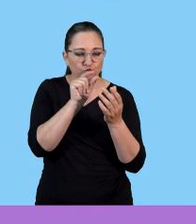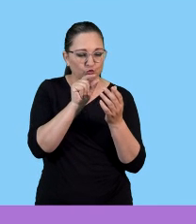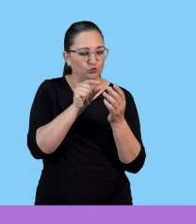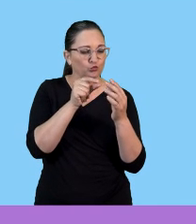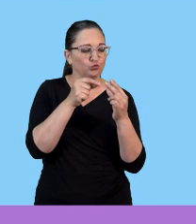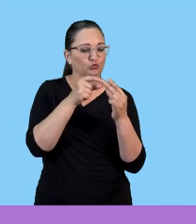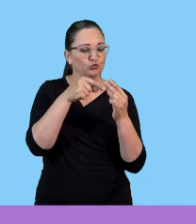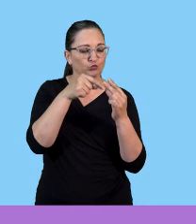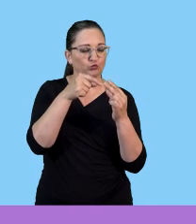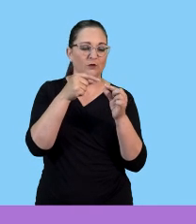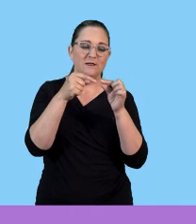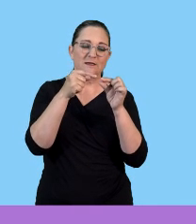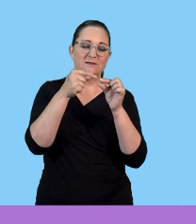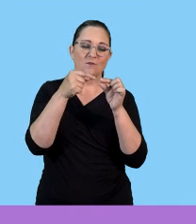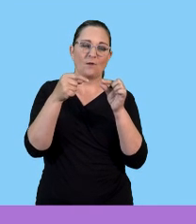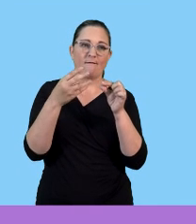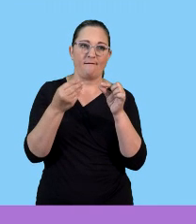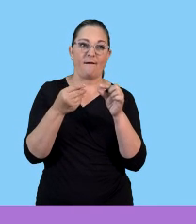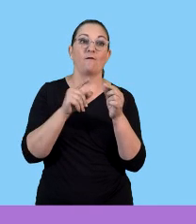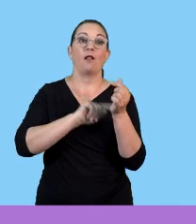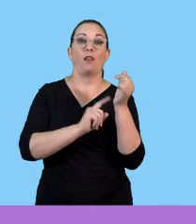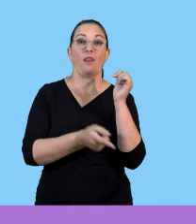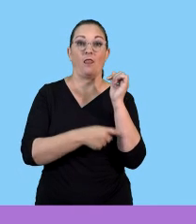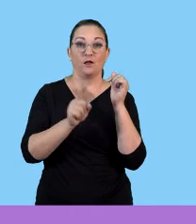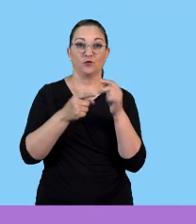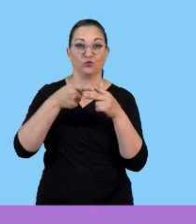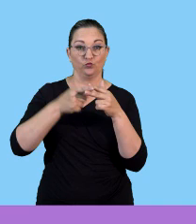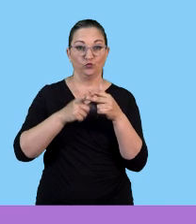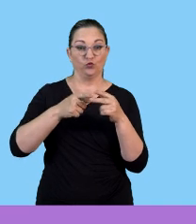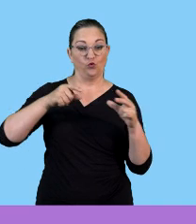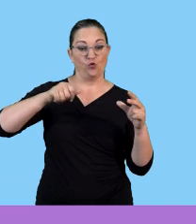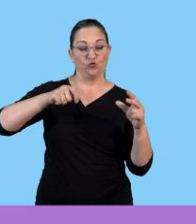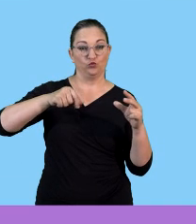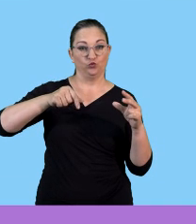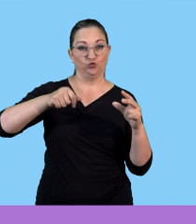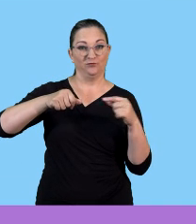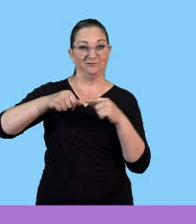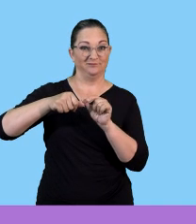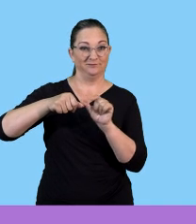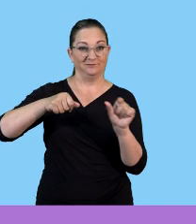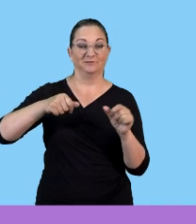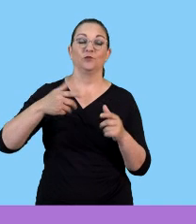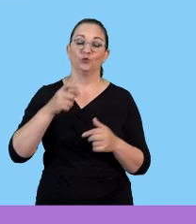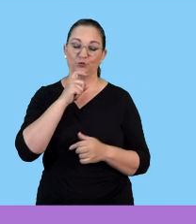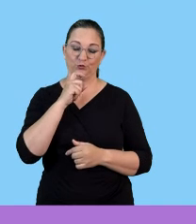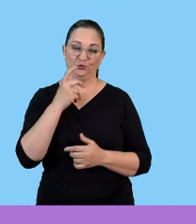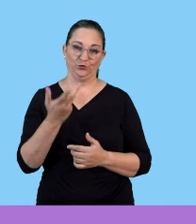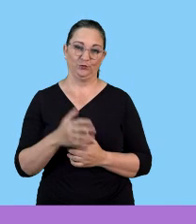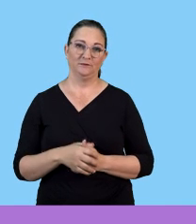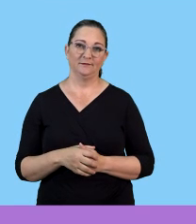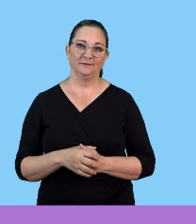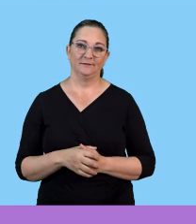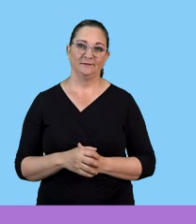a piece of metal with a spiral groove, and lastly, the screwdriver a tool used with screws.